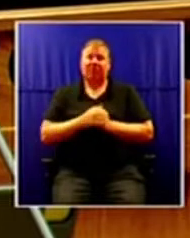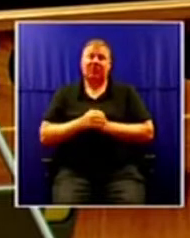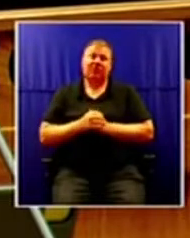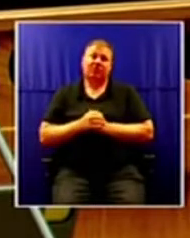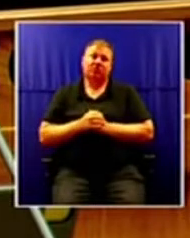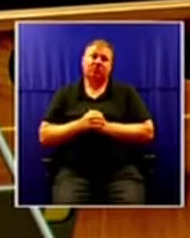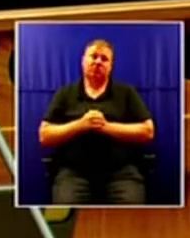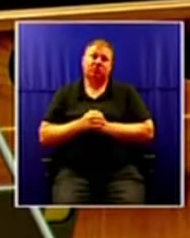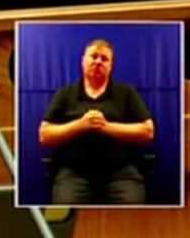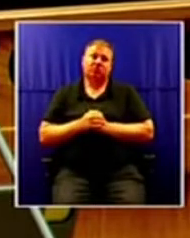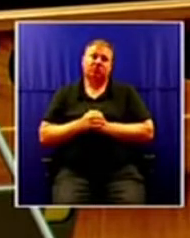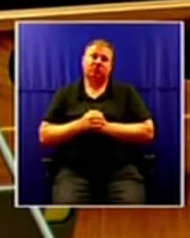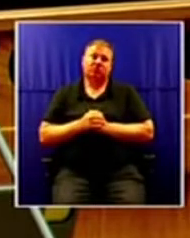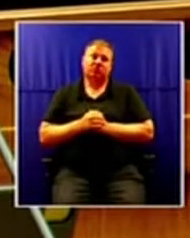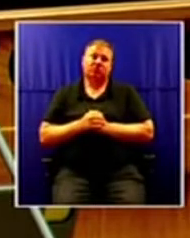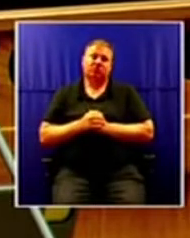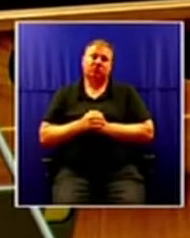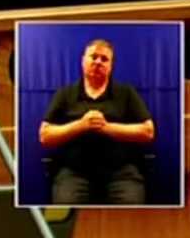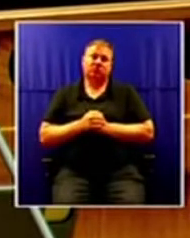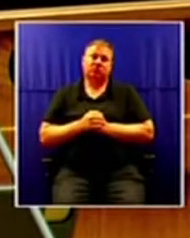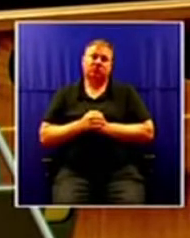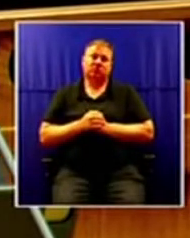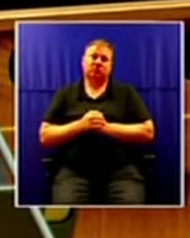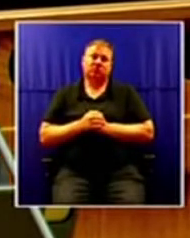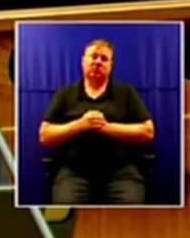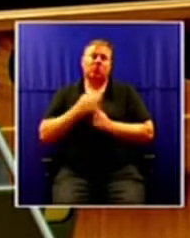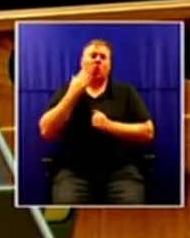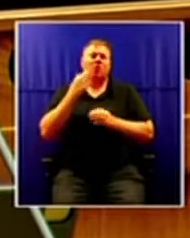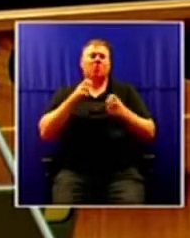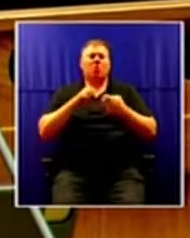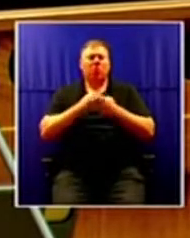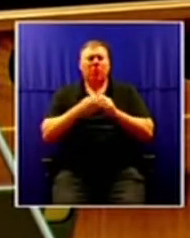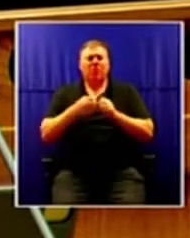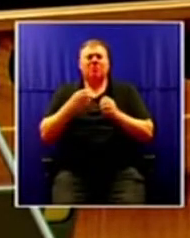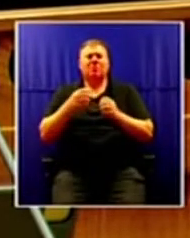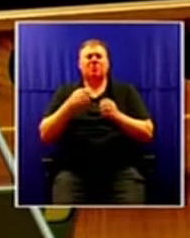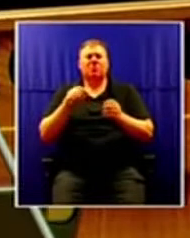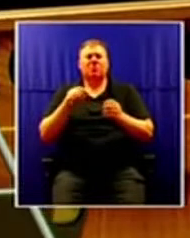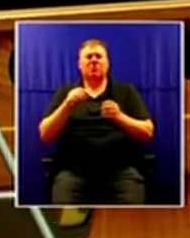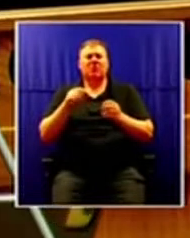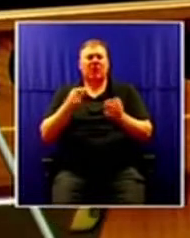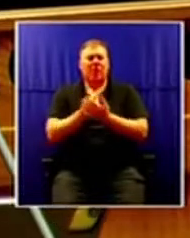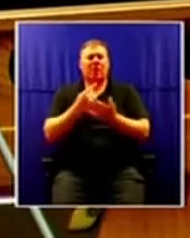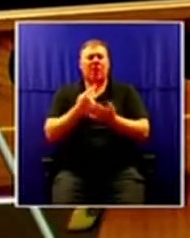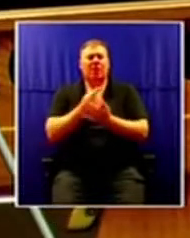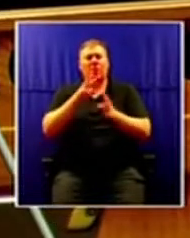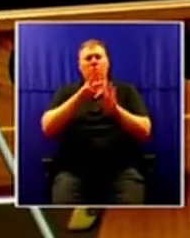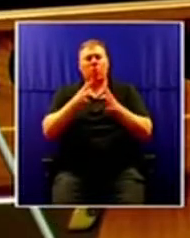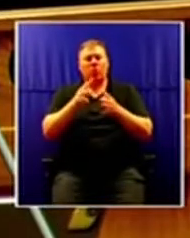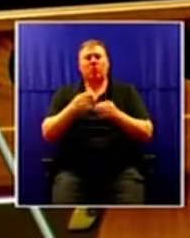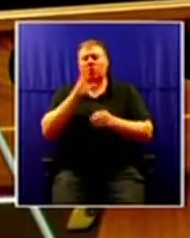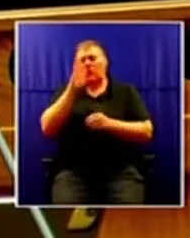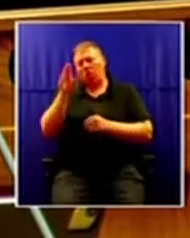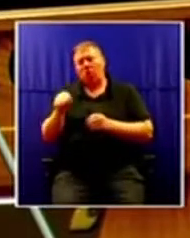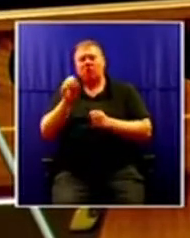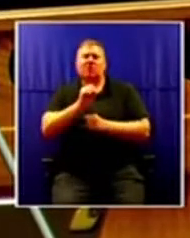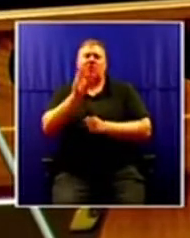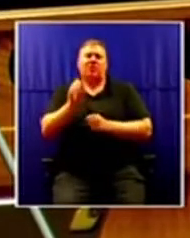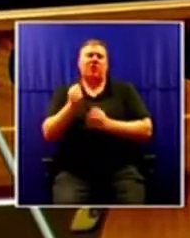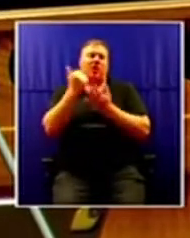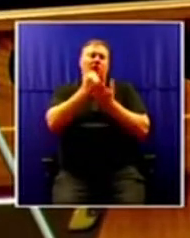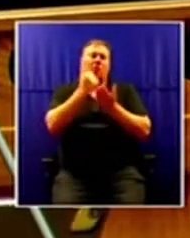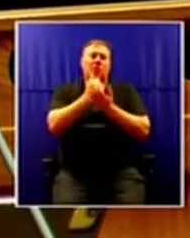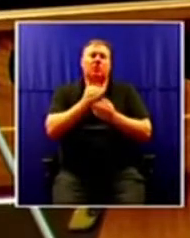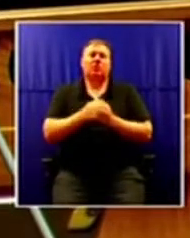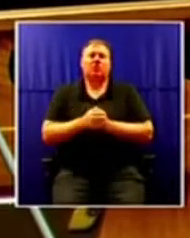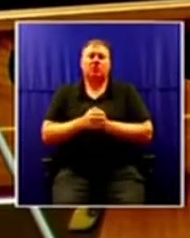problems, they always seek us out. A number of our own citizens are already being placed